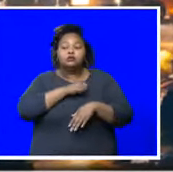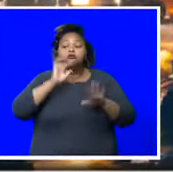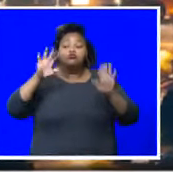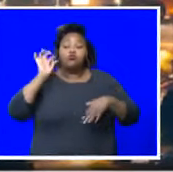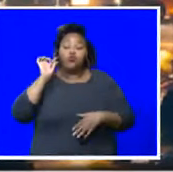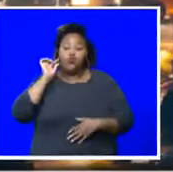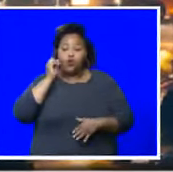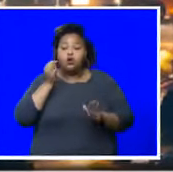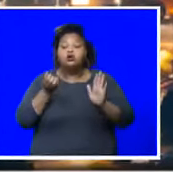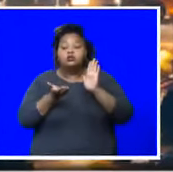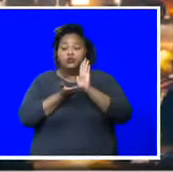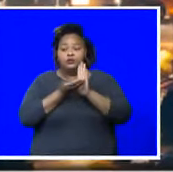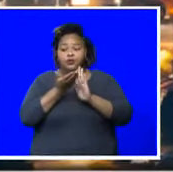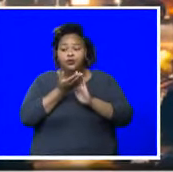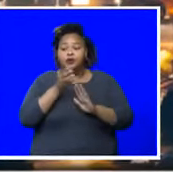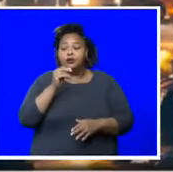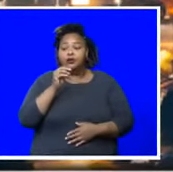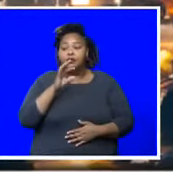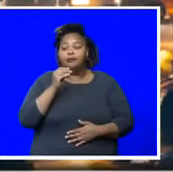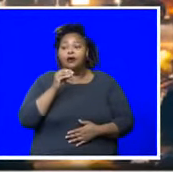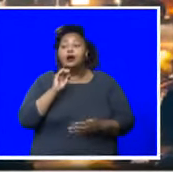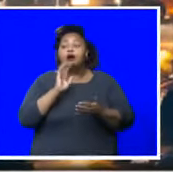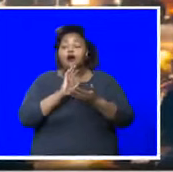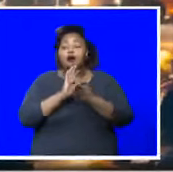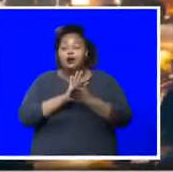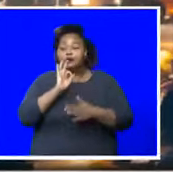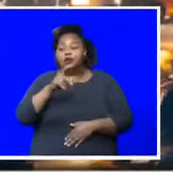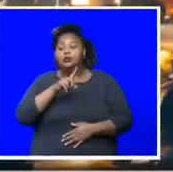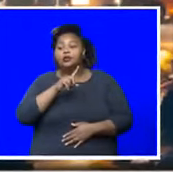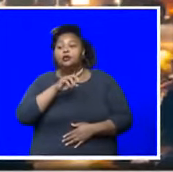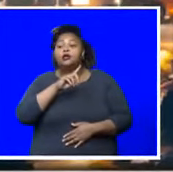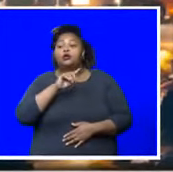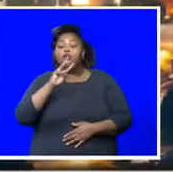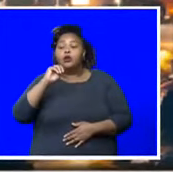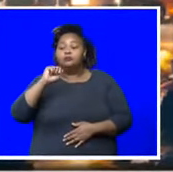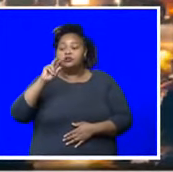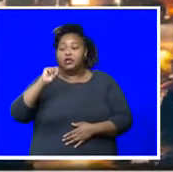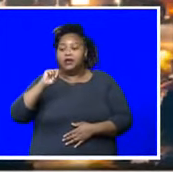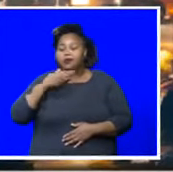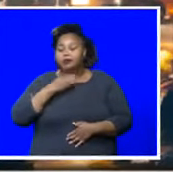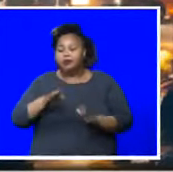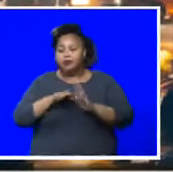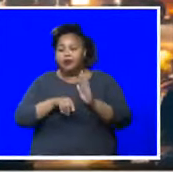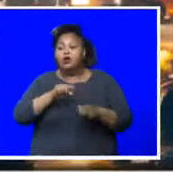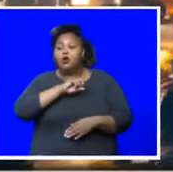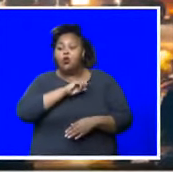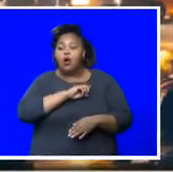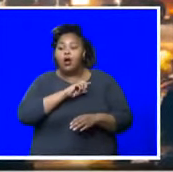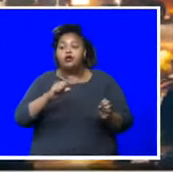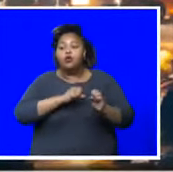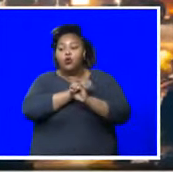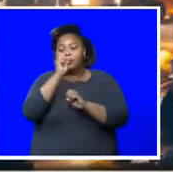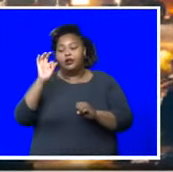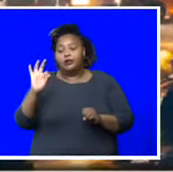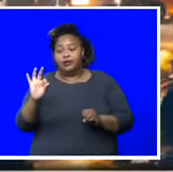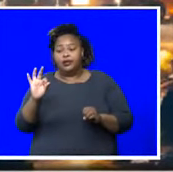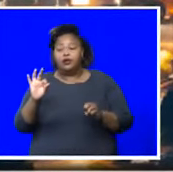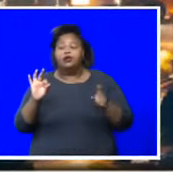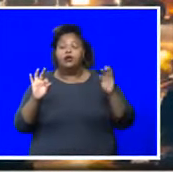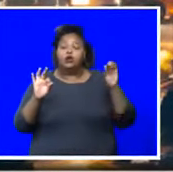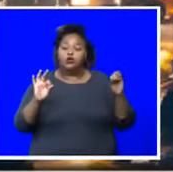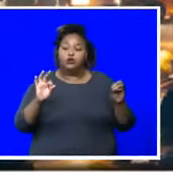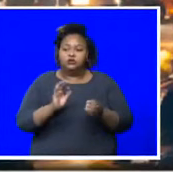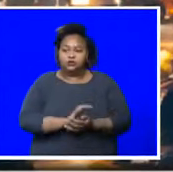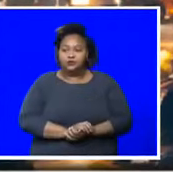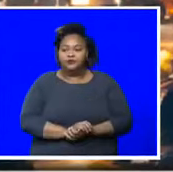nakuthathu endzabeni ye MTN Premier League kulandzela ukuthi lishayeke emanzini Seabirds ngeligolinye icanzeni tinyosi ke betihlethe